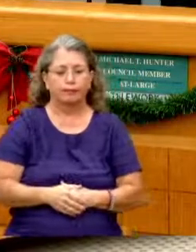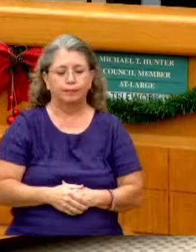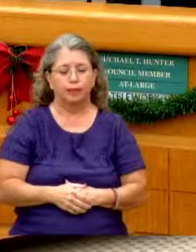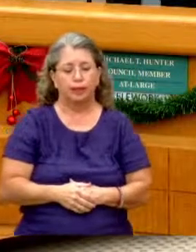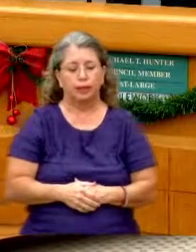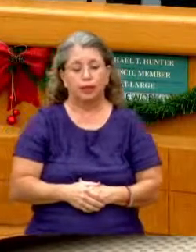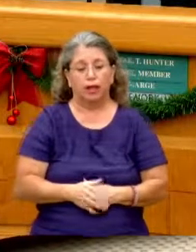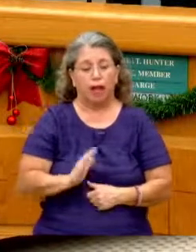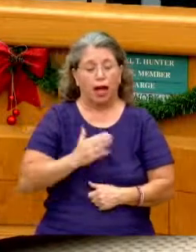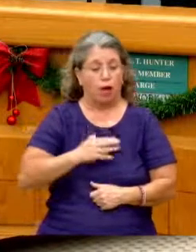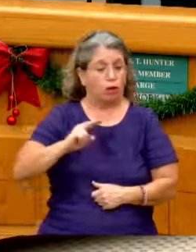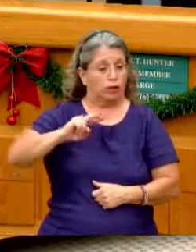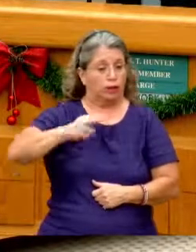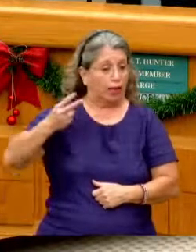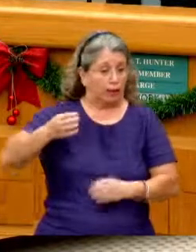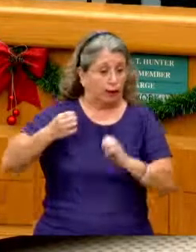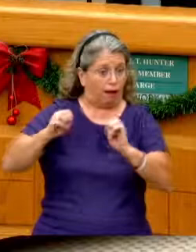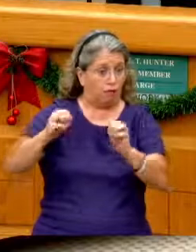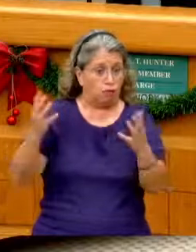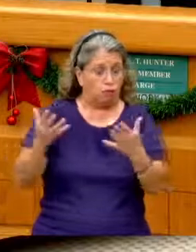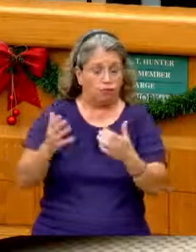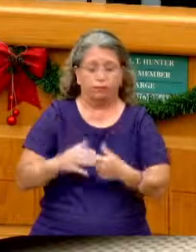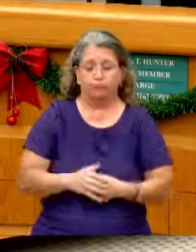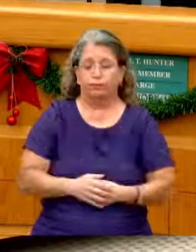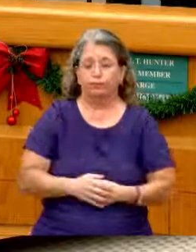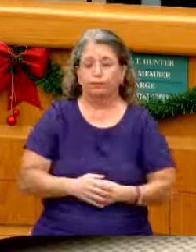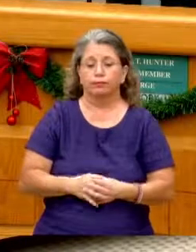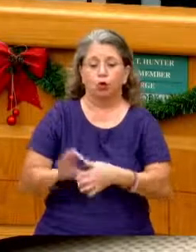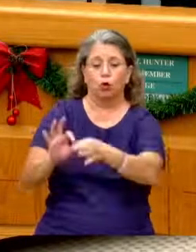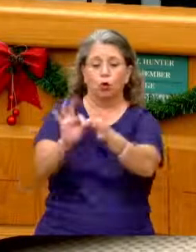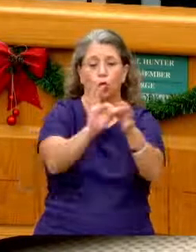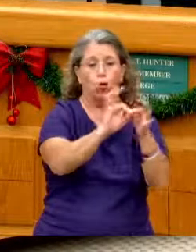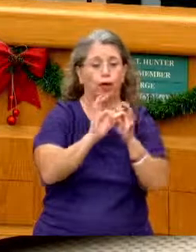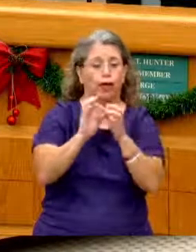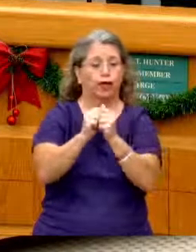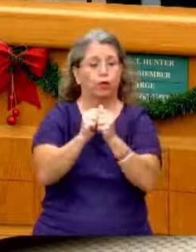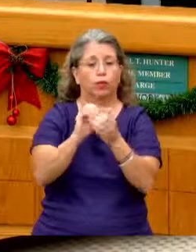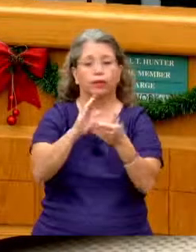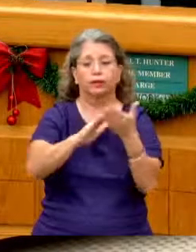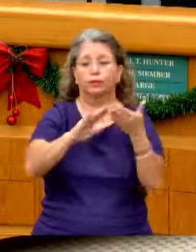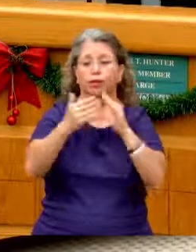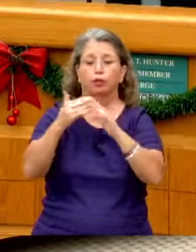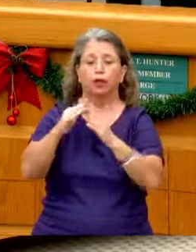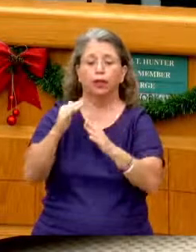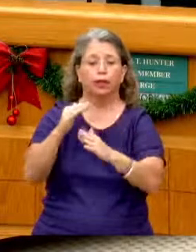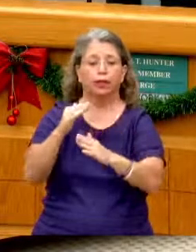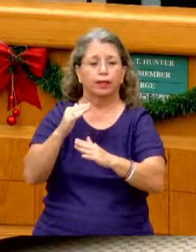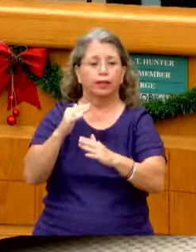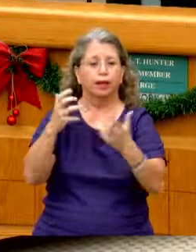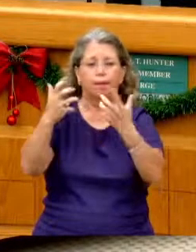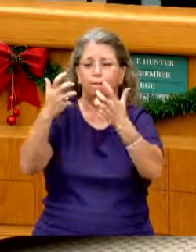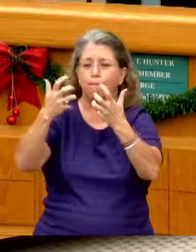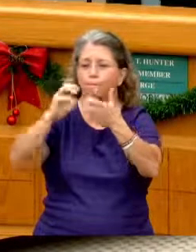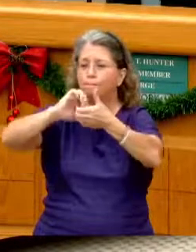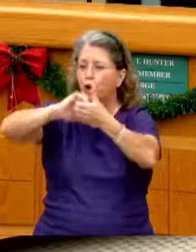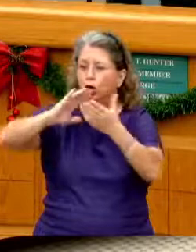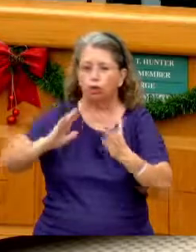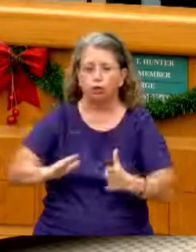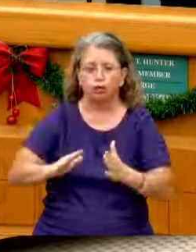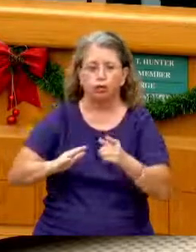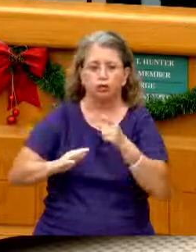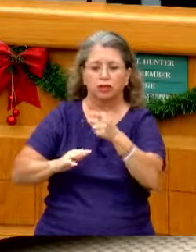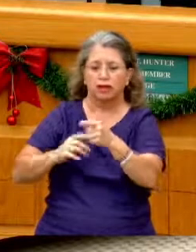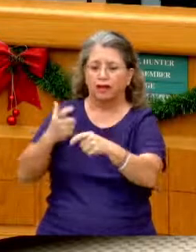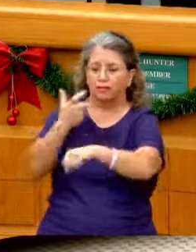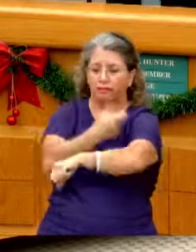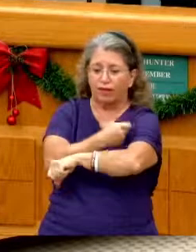was coordinating with some of our community health partners, our healthcare centers to vaccinate staff, as well